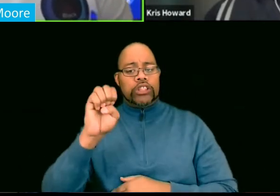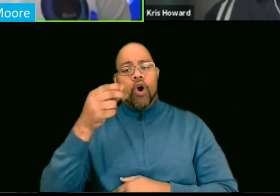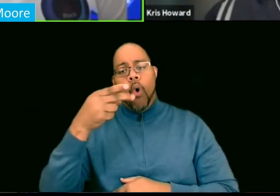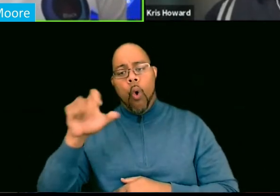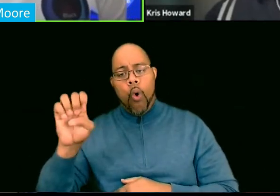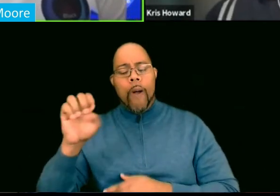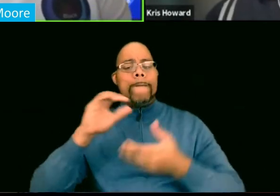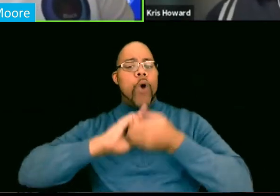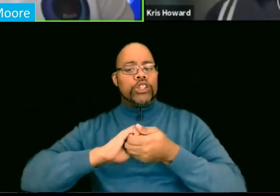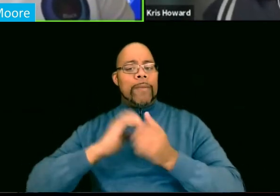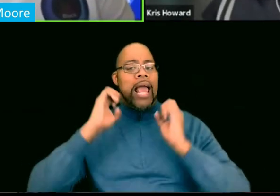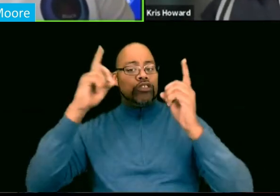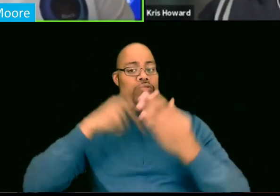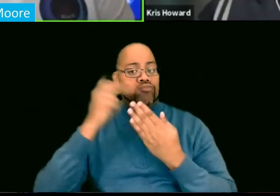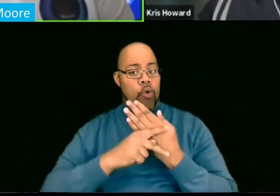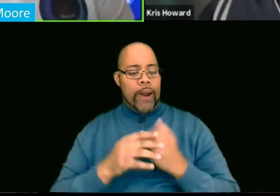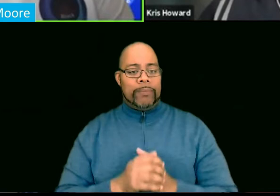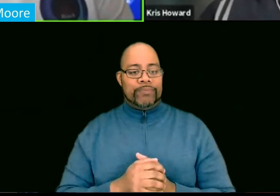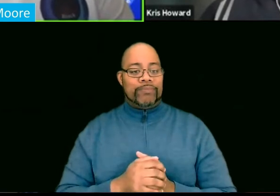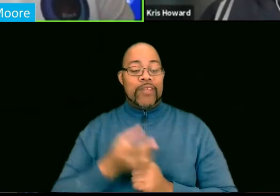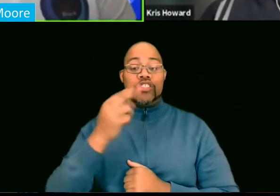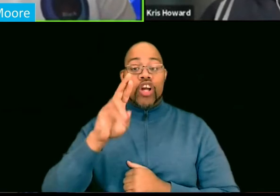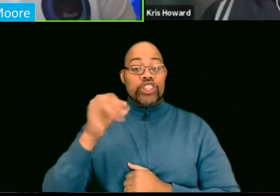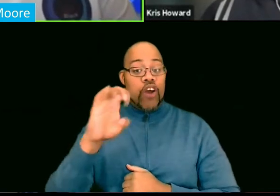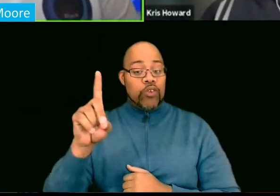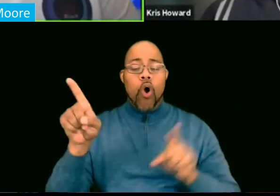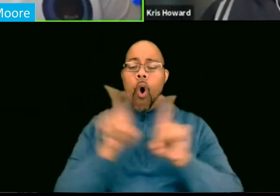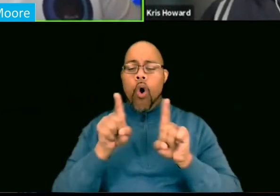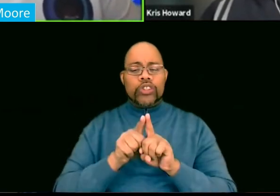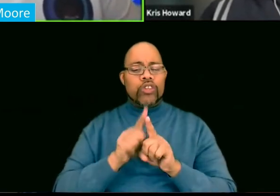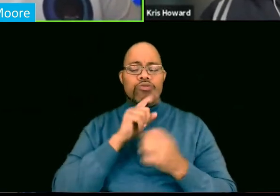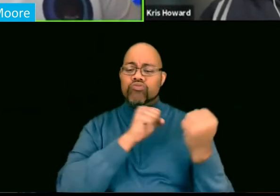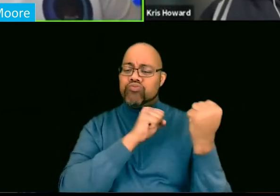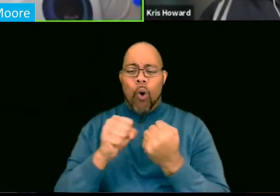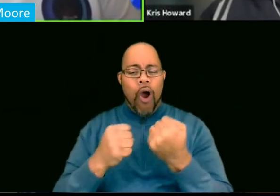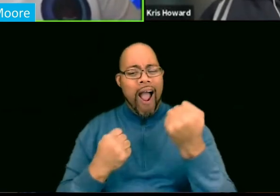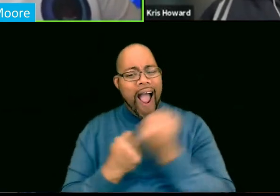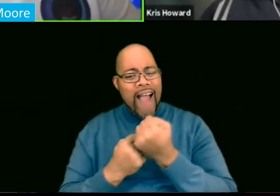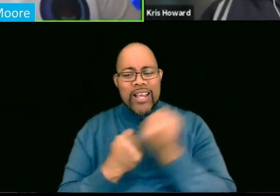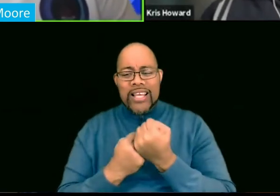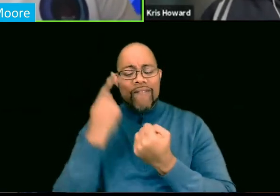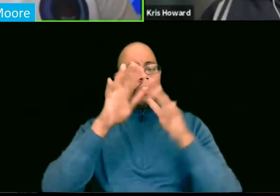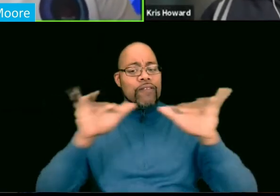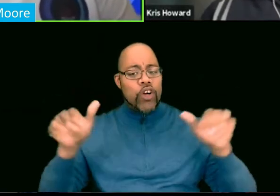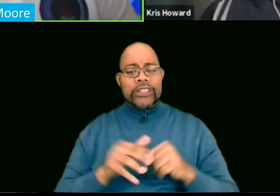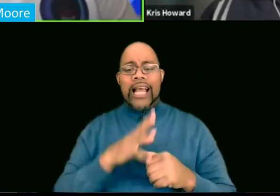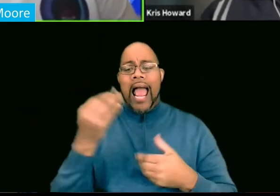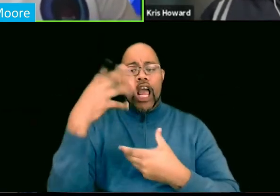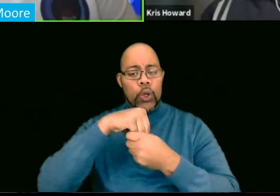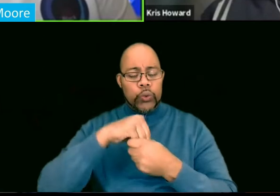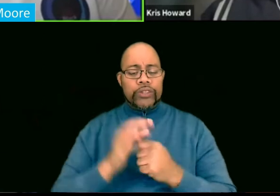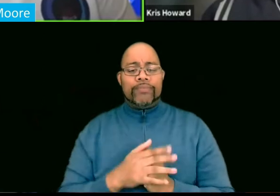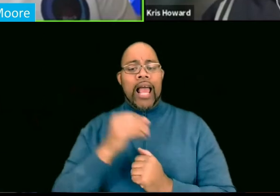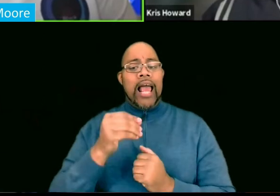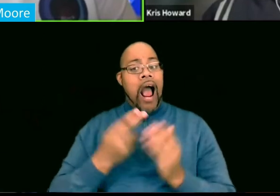the Woods Hole Partnership Education Program. Dr. Jearld has also been a strong advocate for diversity